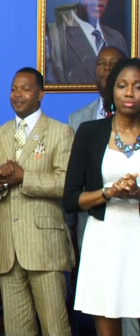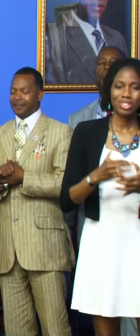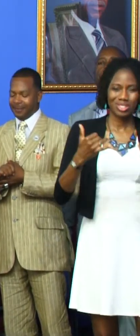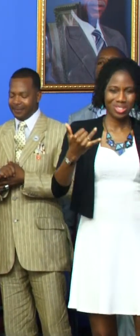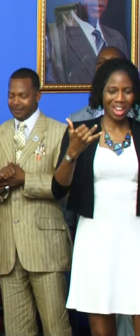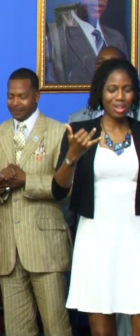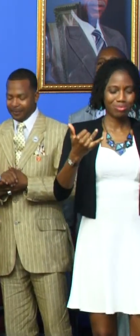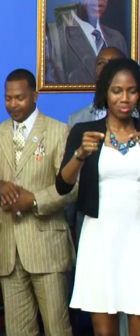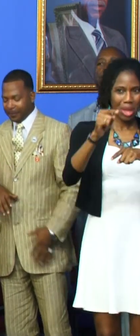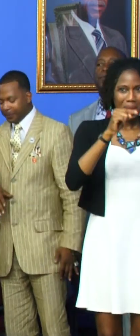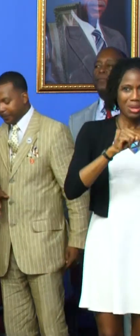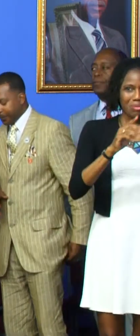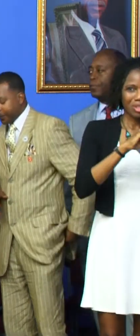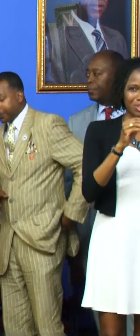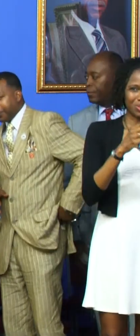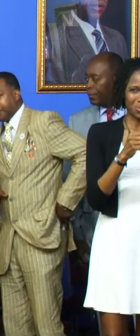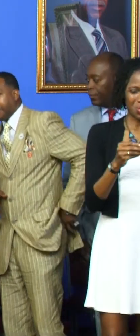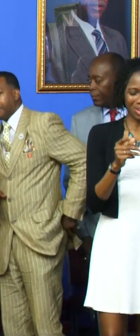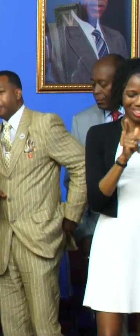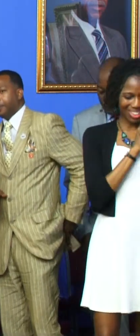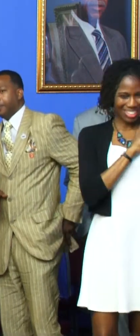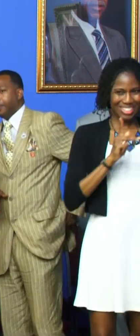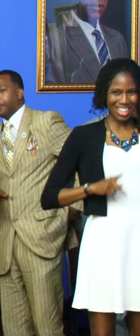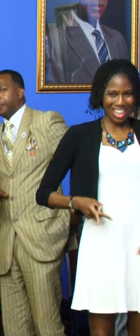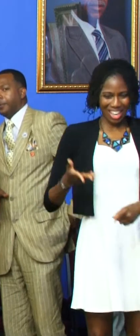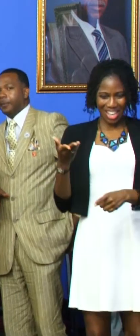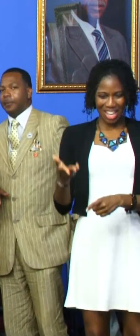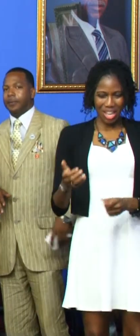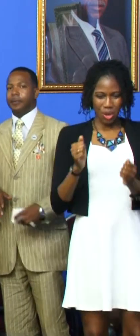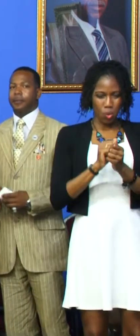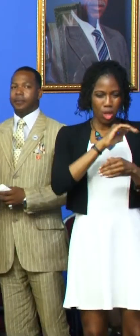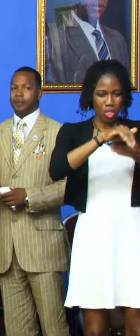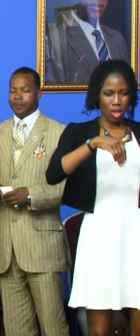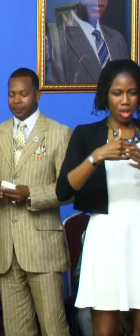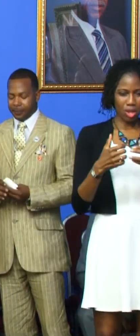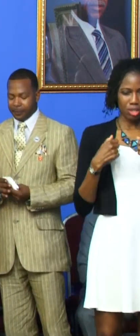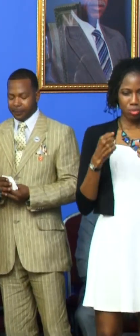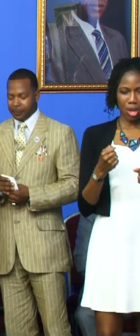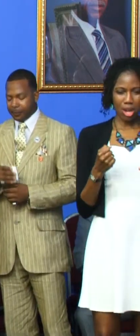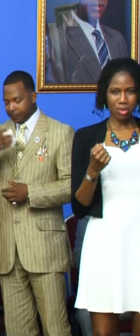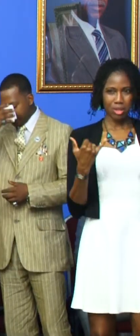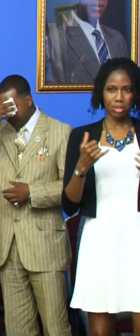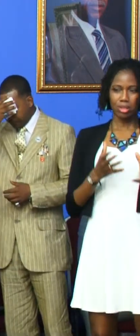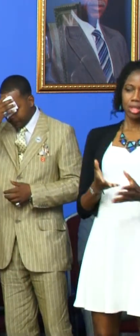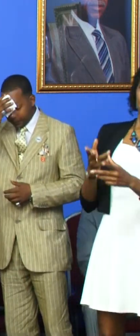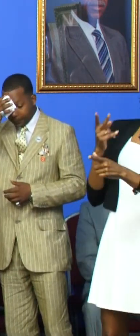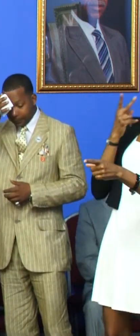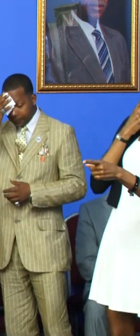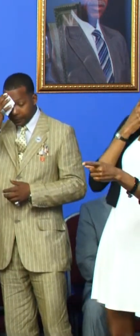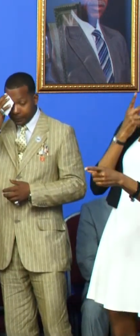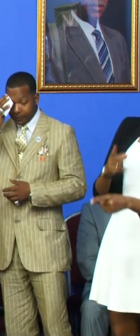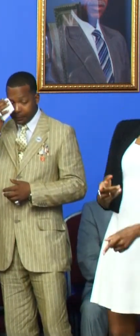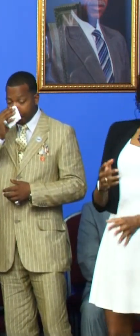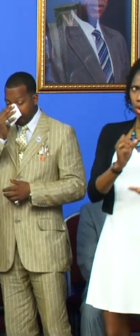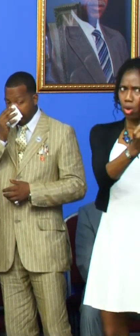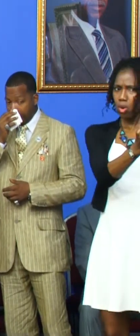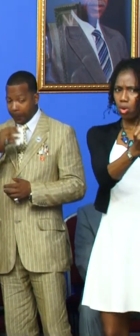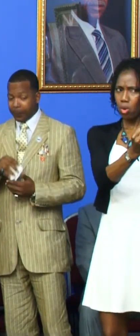King, with all his power, started looking and saying, wait a minute, something